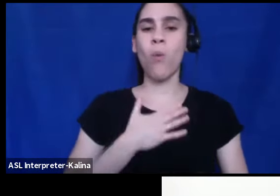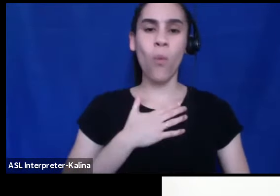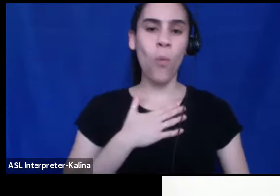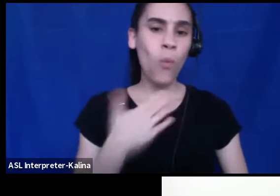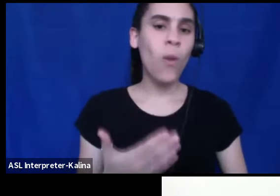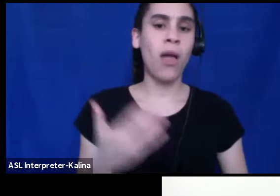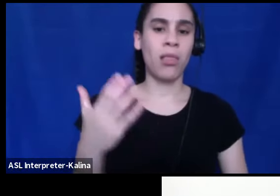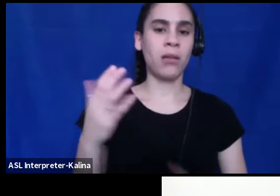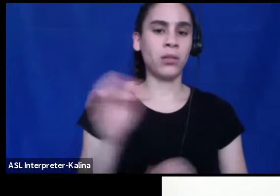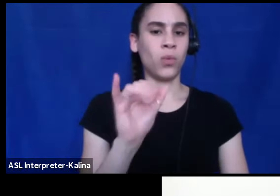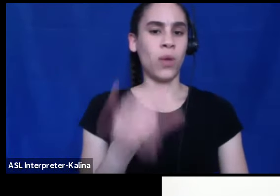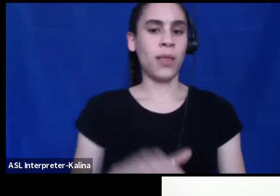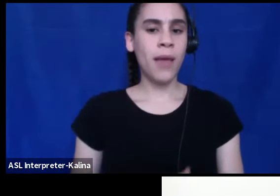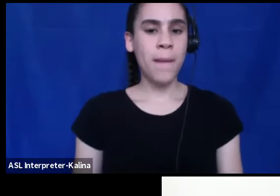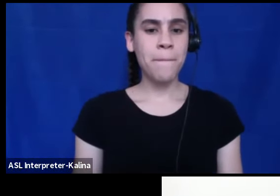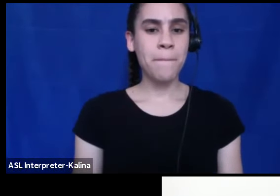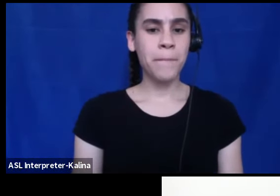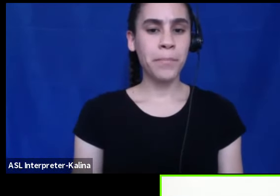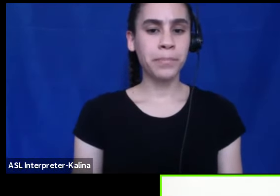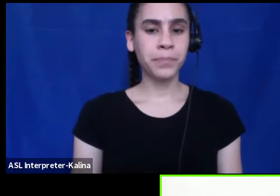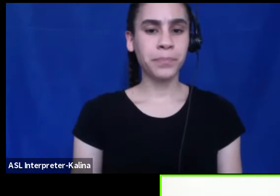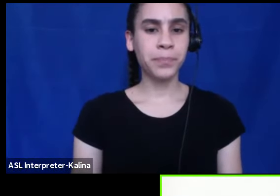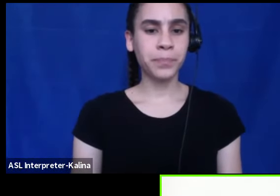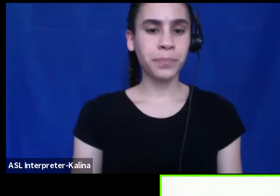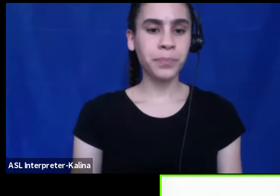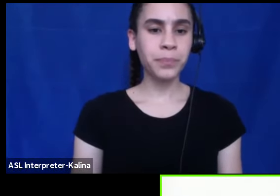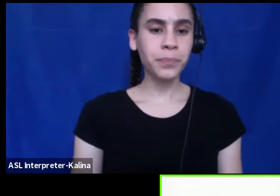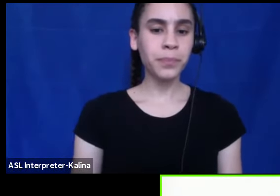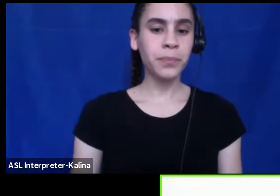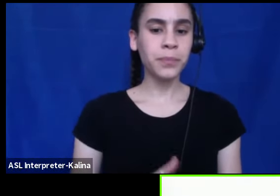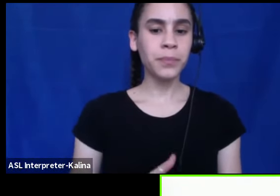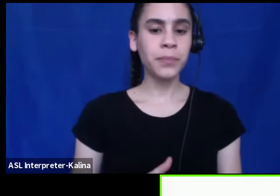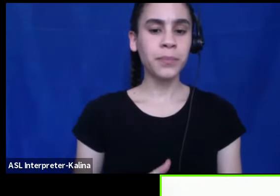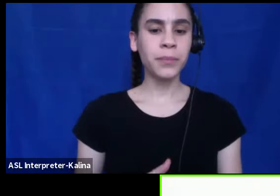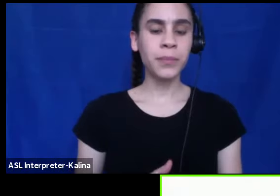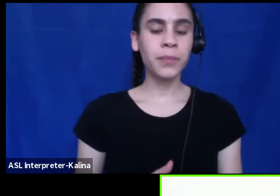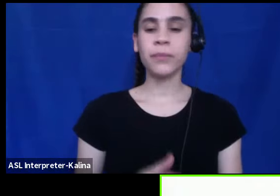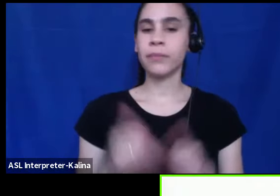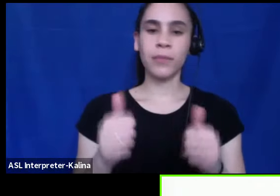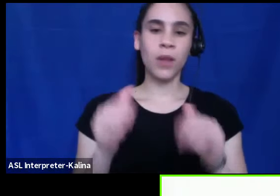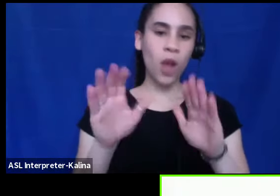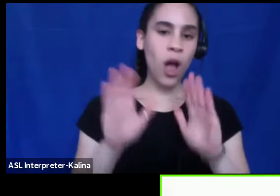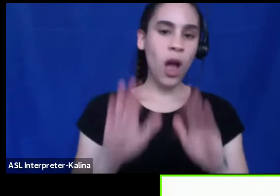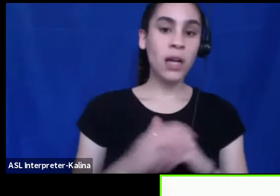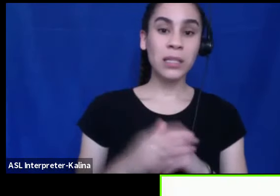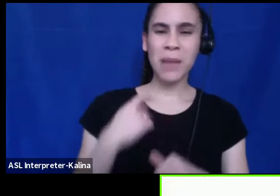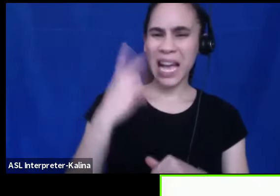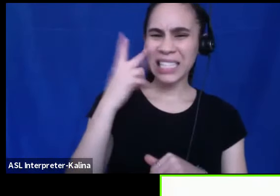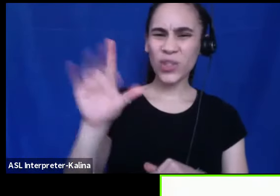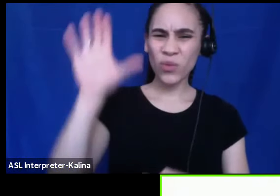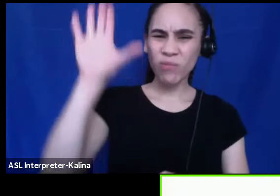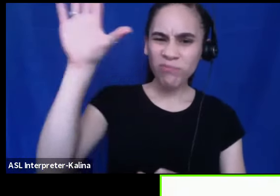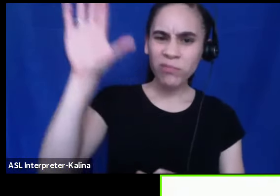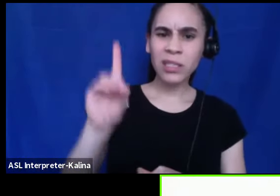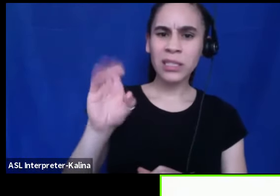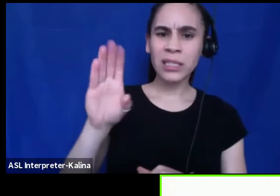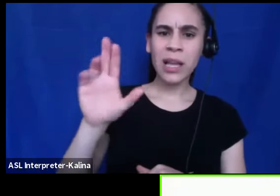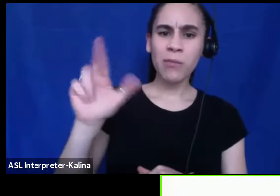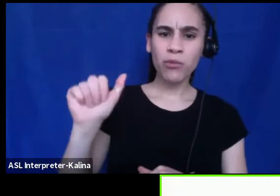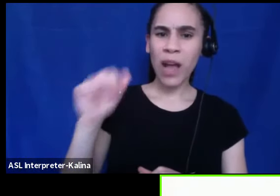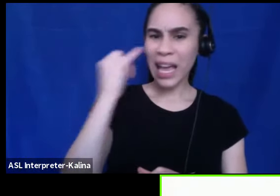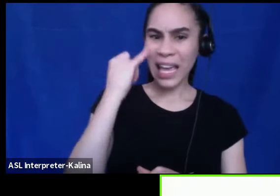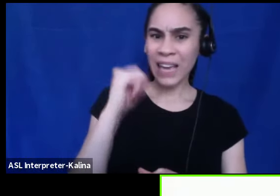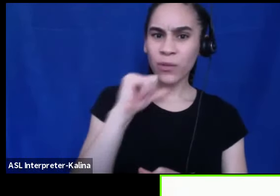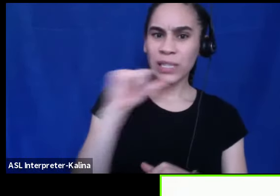that. Awesome. Awesome. Deborah, I see you have your hand raised. If we didn't address it in some way, please feel free